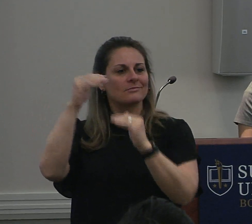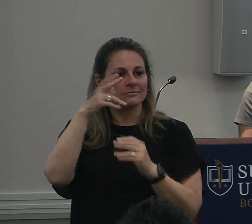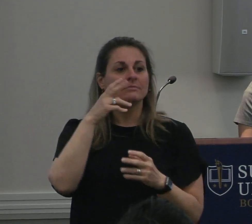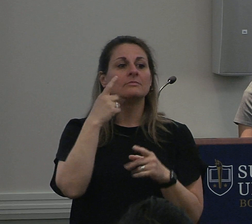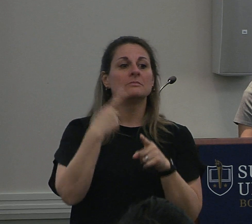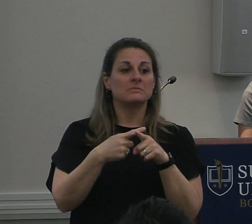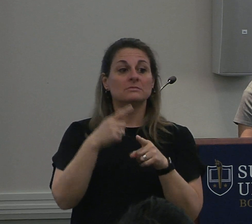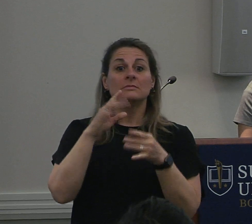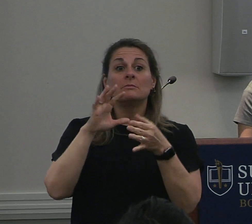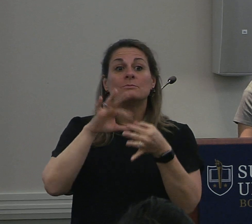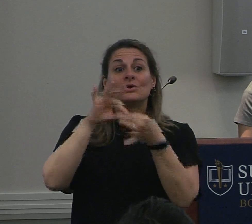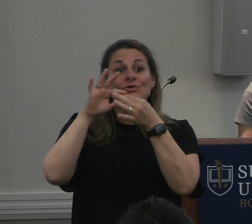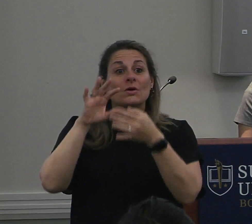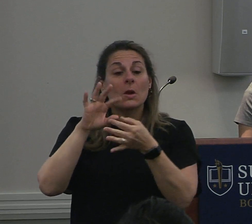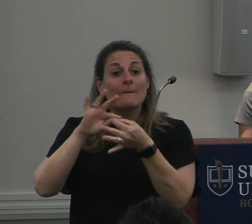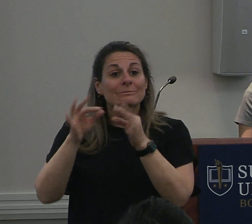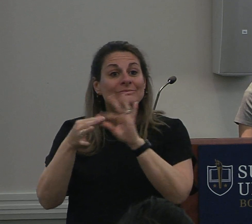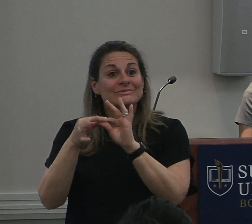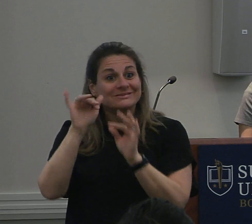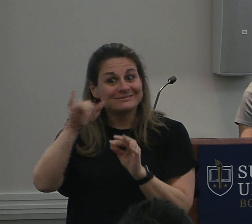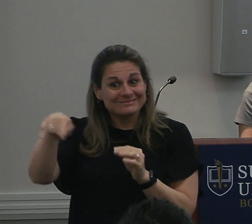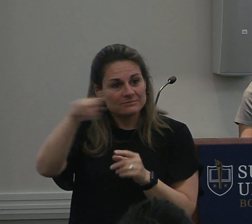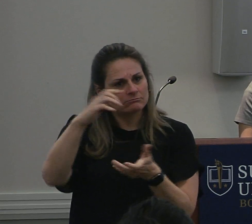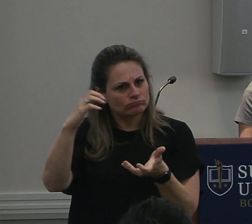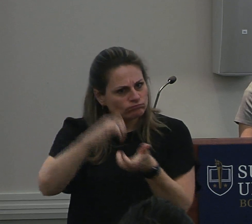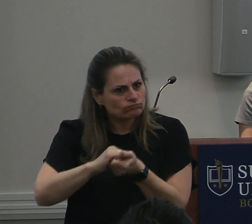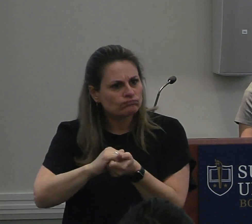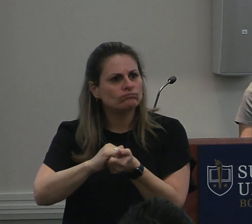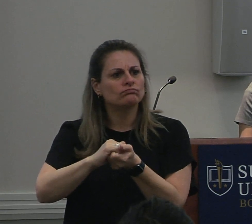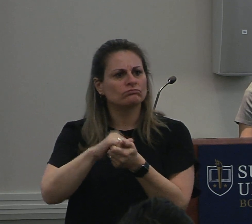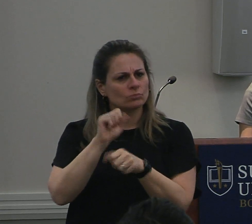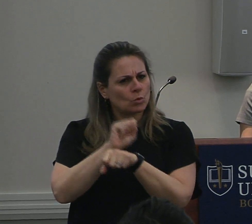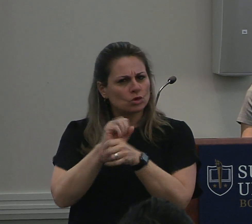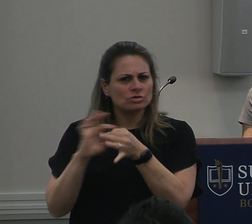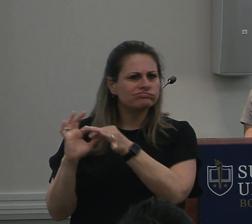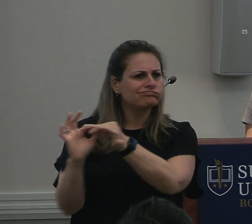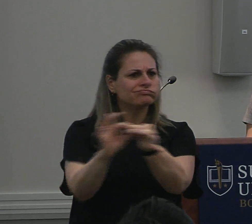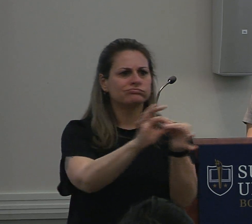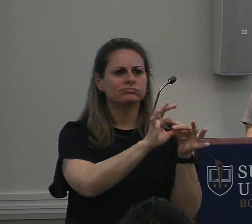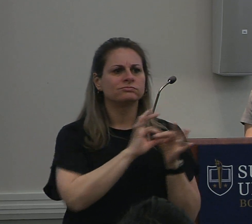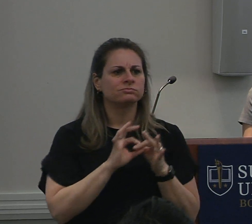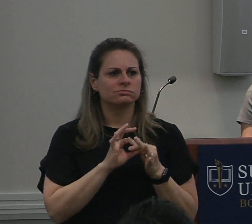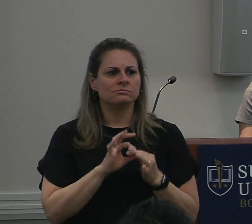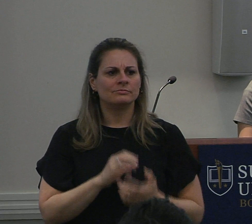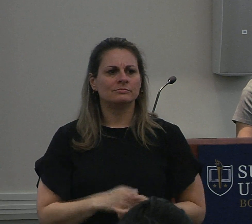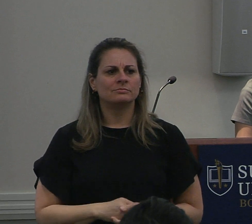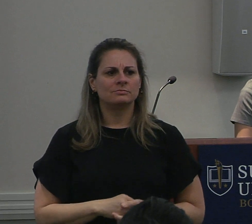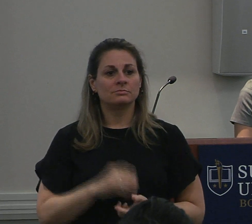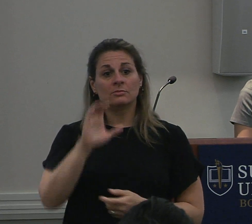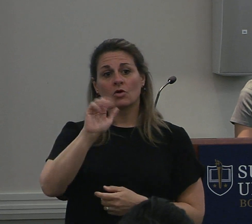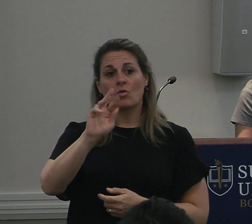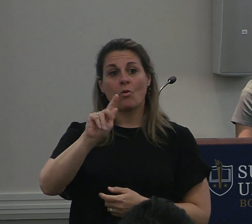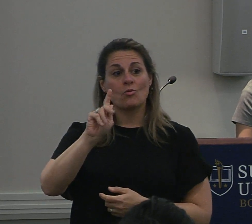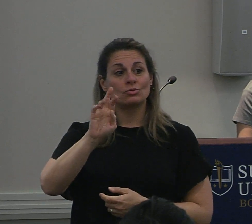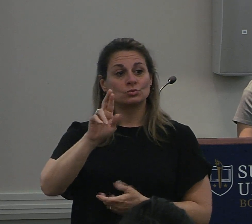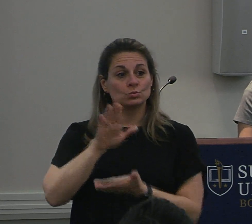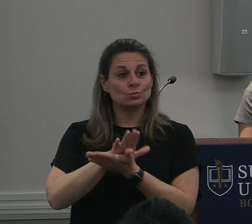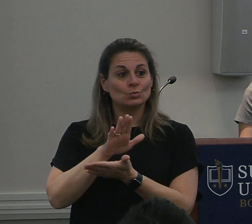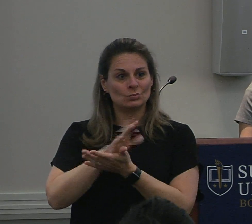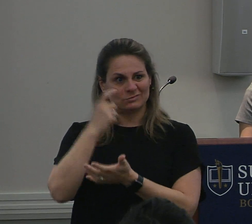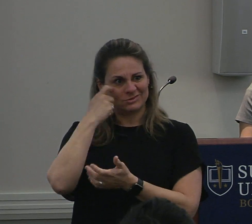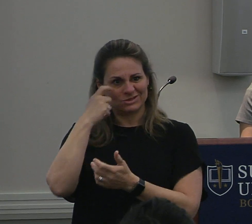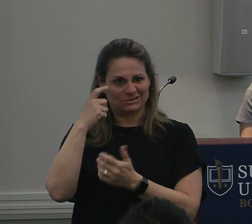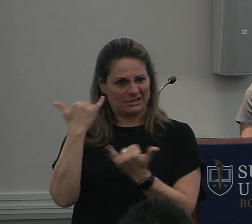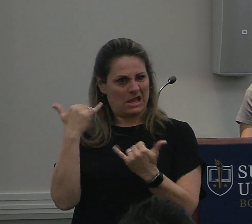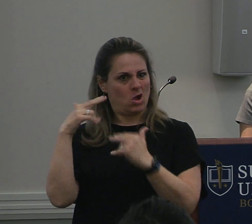sports programs. Construction on the Carter School has begun that will increase the number of classrooms and add an